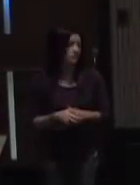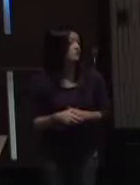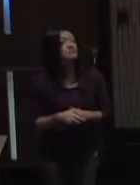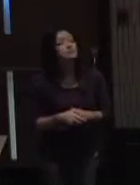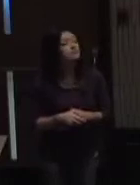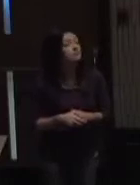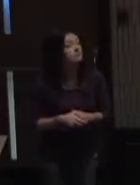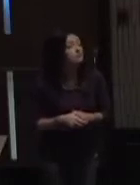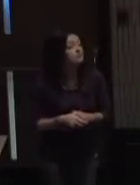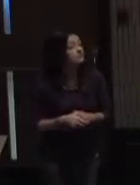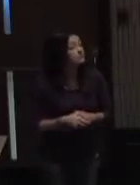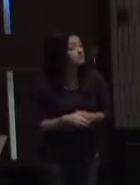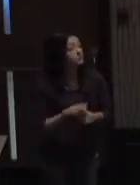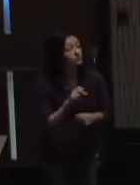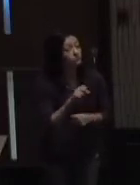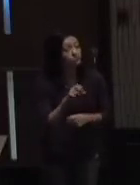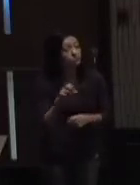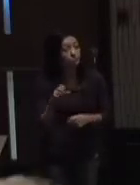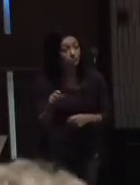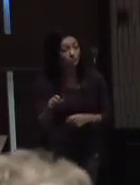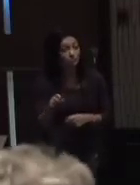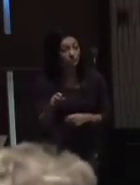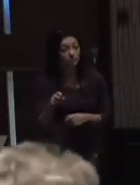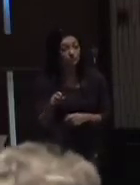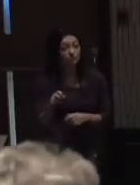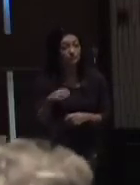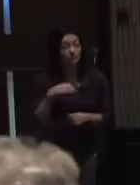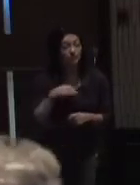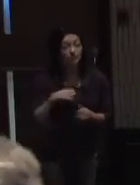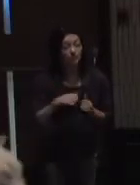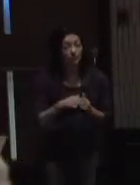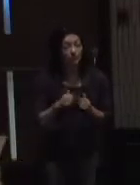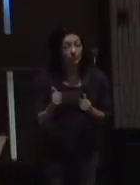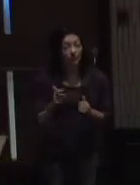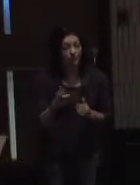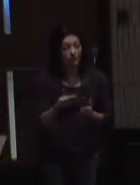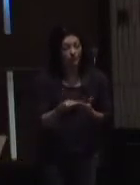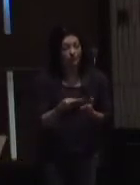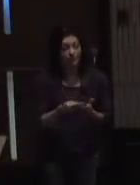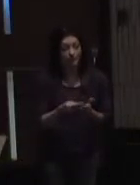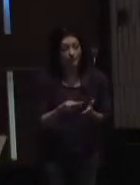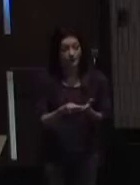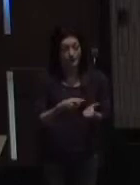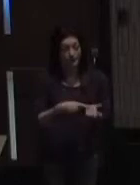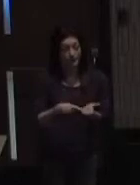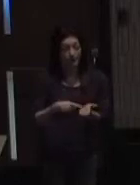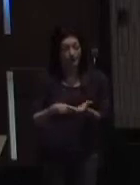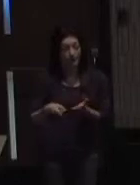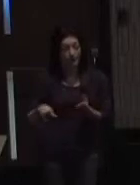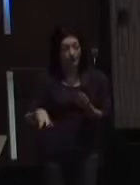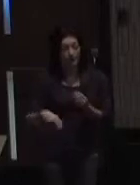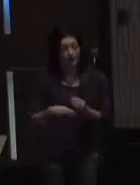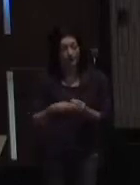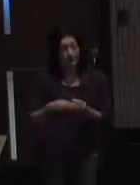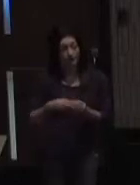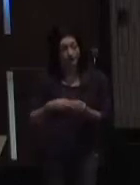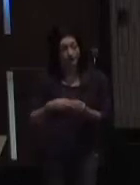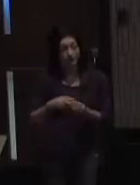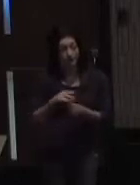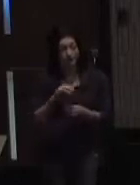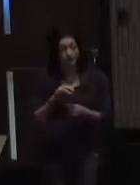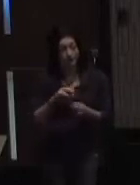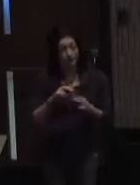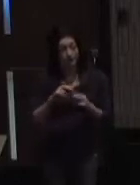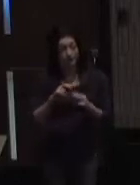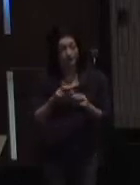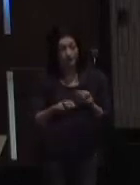$2.5 trillion. If Social Security is credited with all the money paid in and the interest on that money, it doesn't begin to cost any money until about